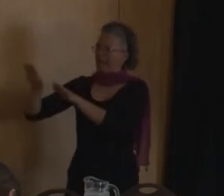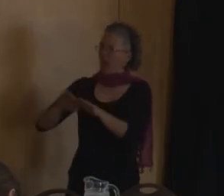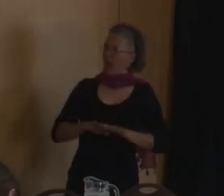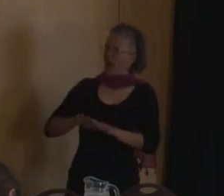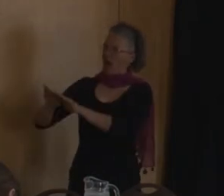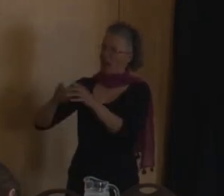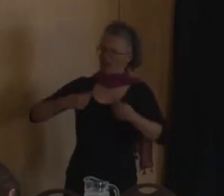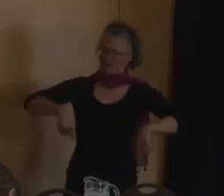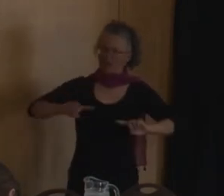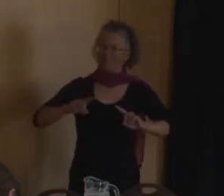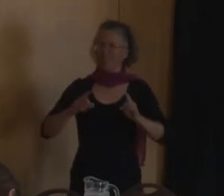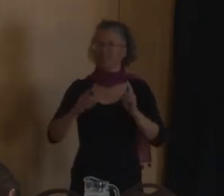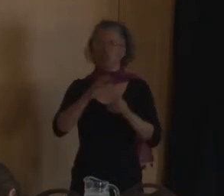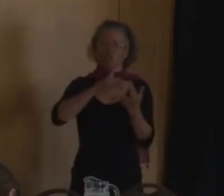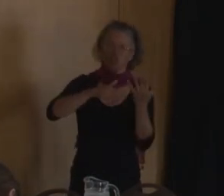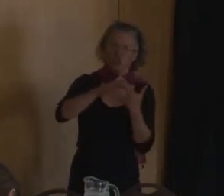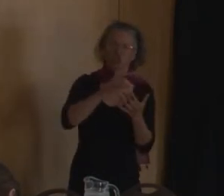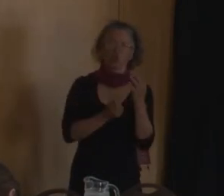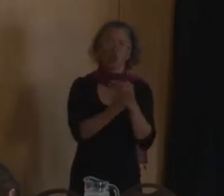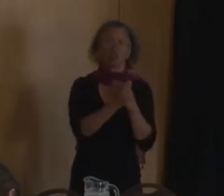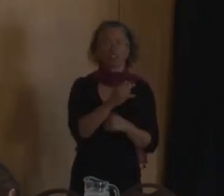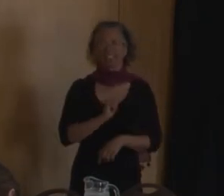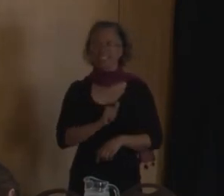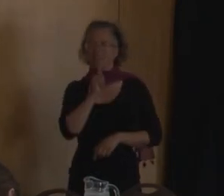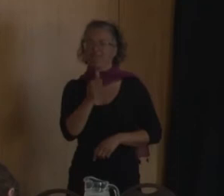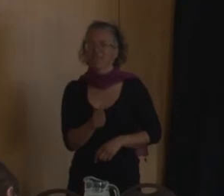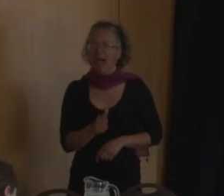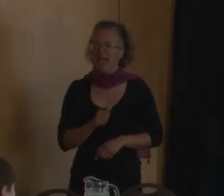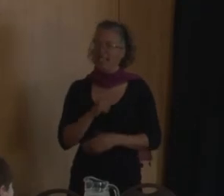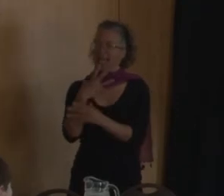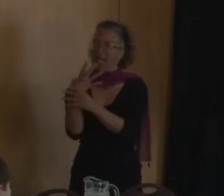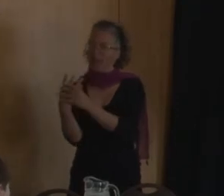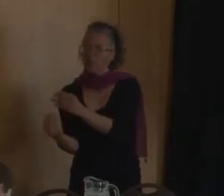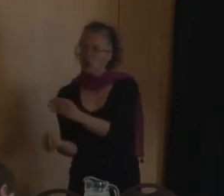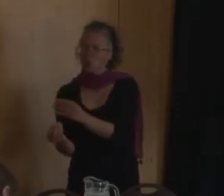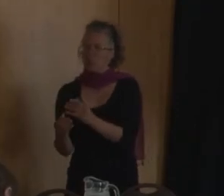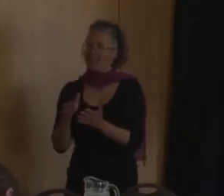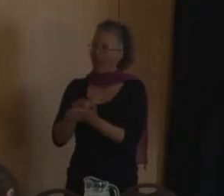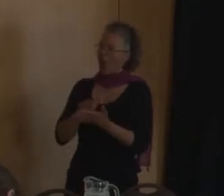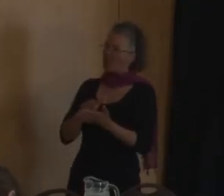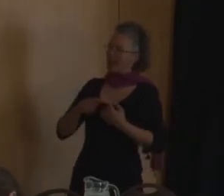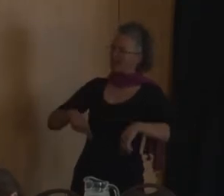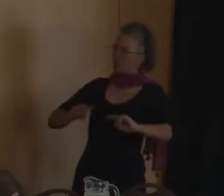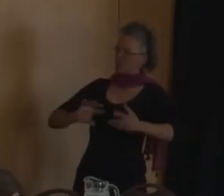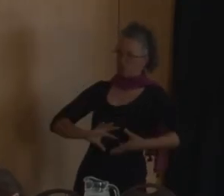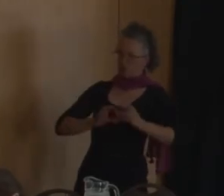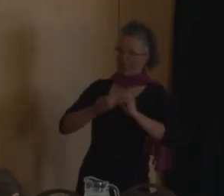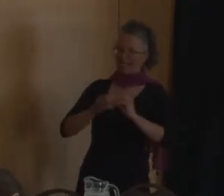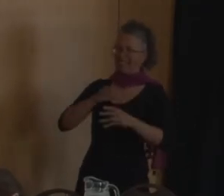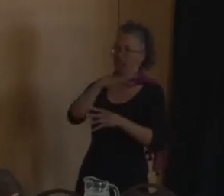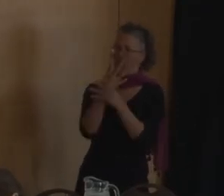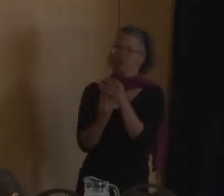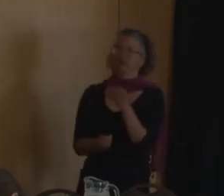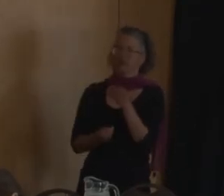social opportunities, fun, interactivity, immersion, and that helps to create a cohesive experience. In